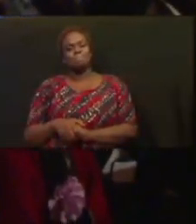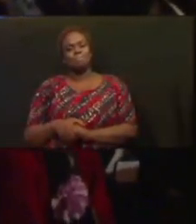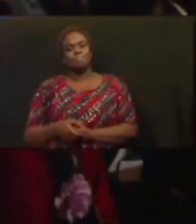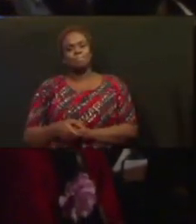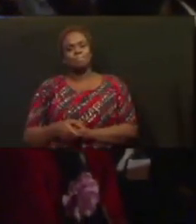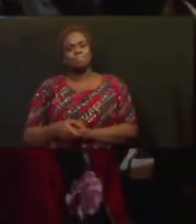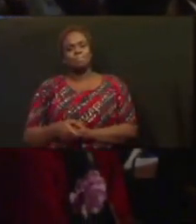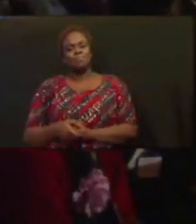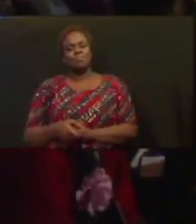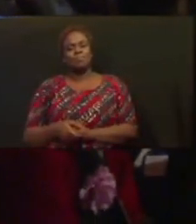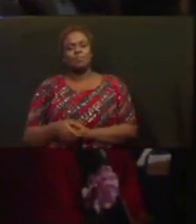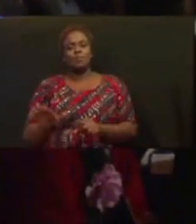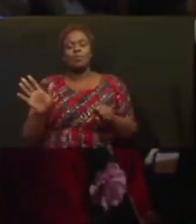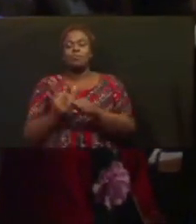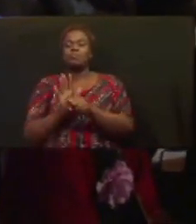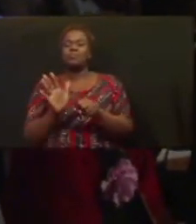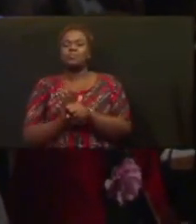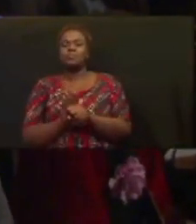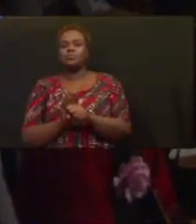Many of you